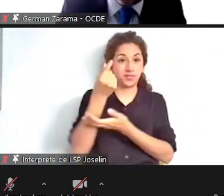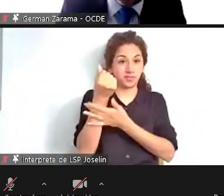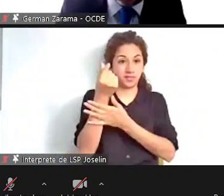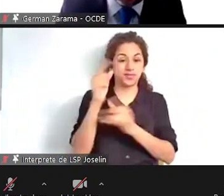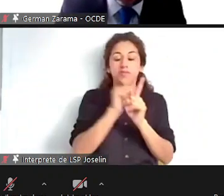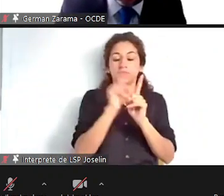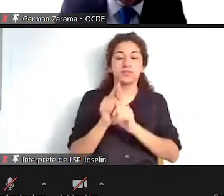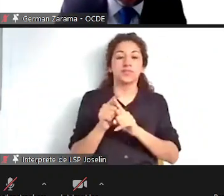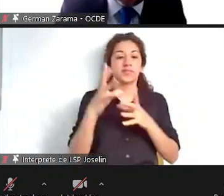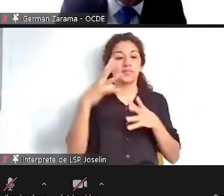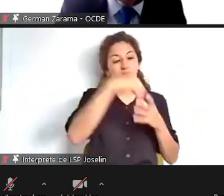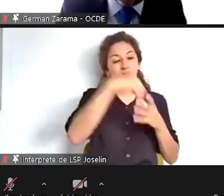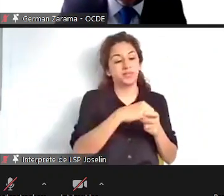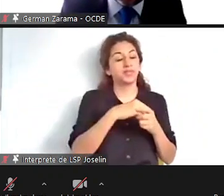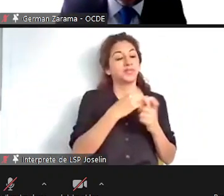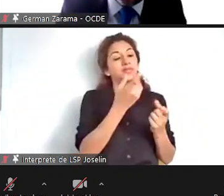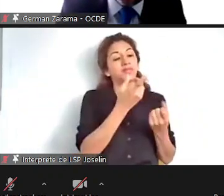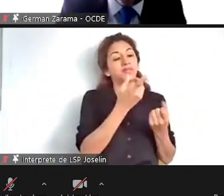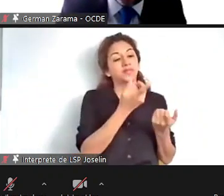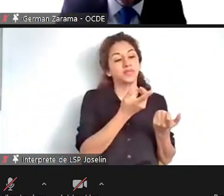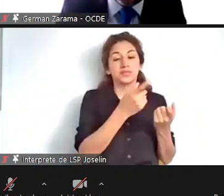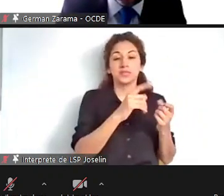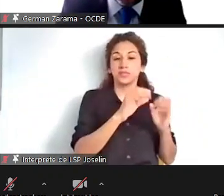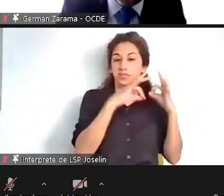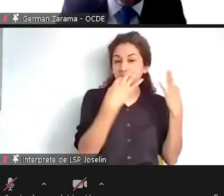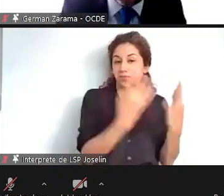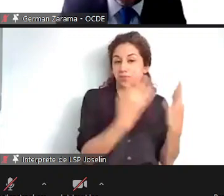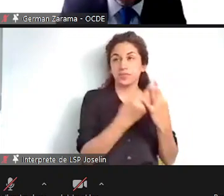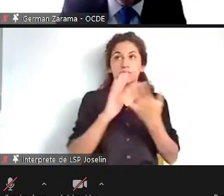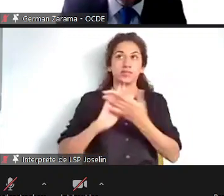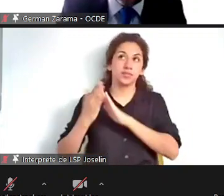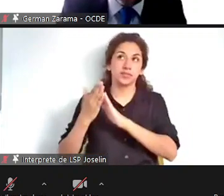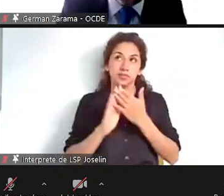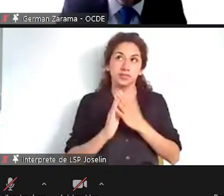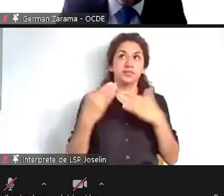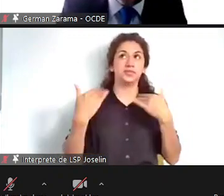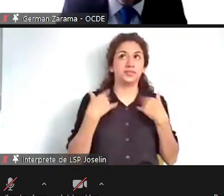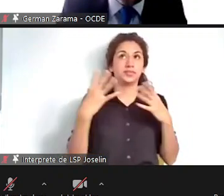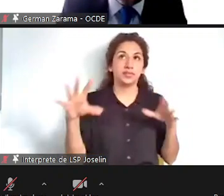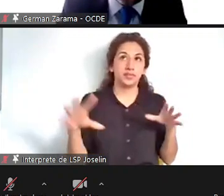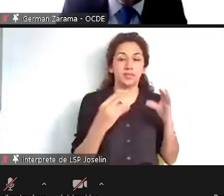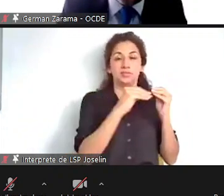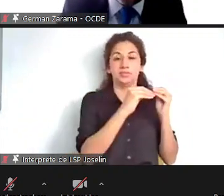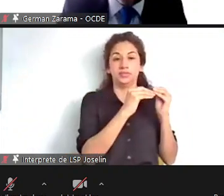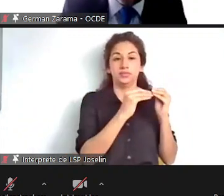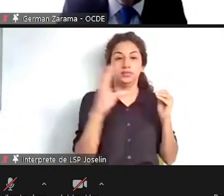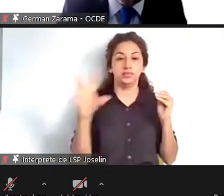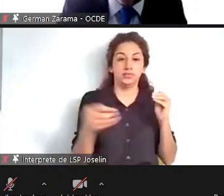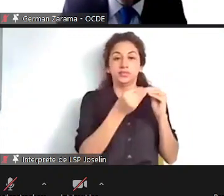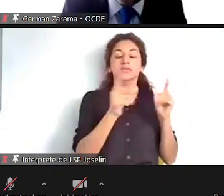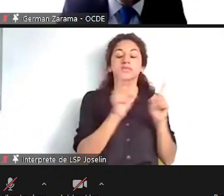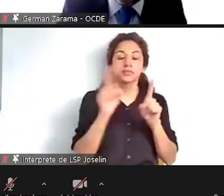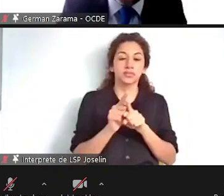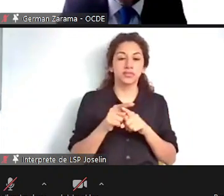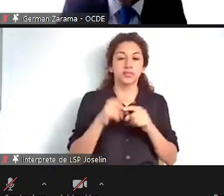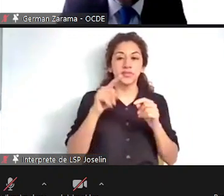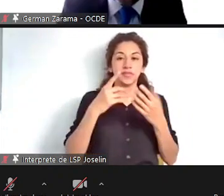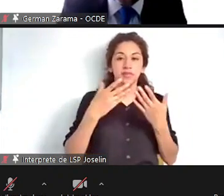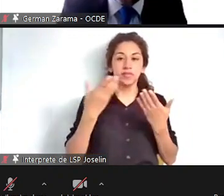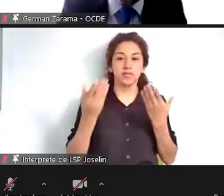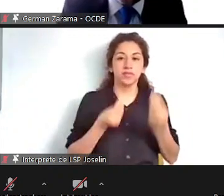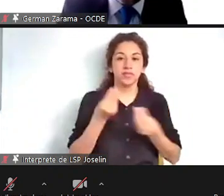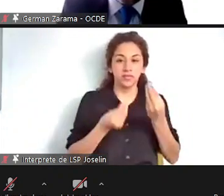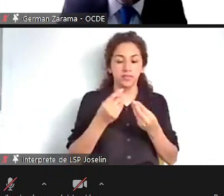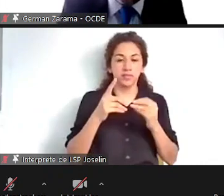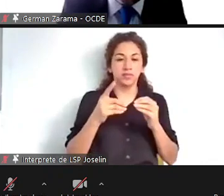non uh paid unpaid like for example housework and members of the community and we need to incorporate that in